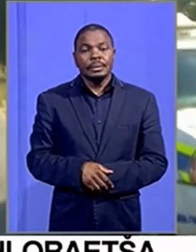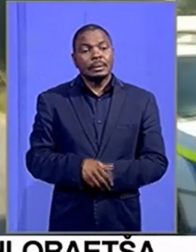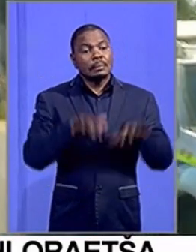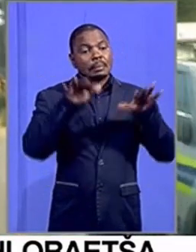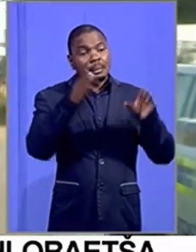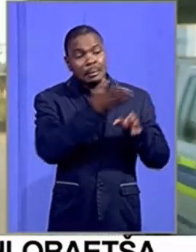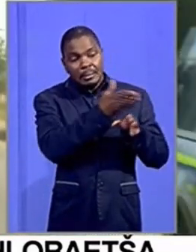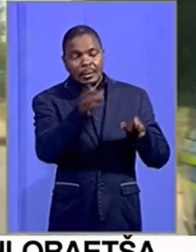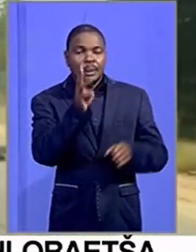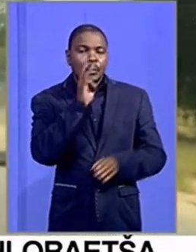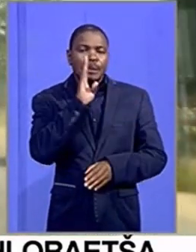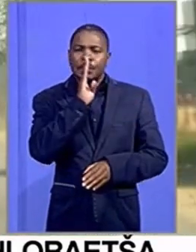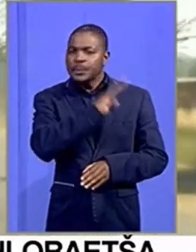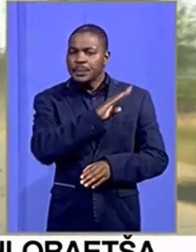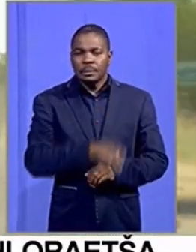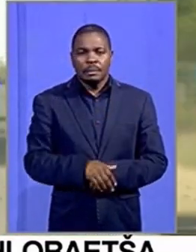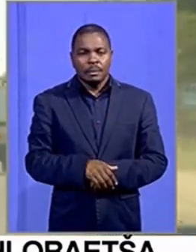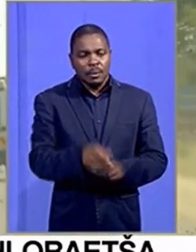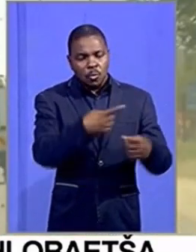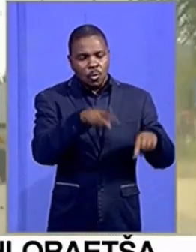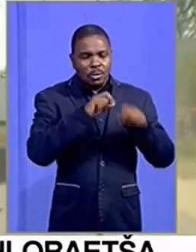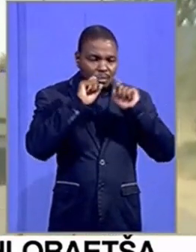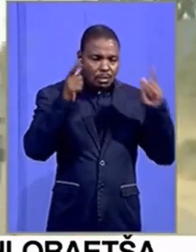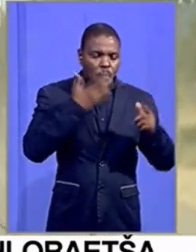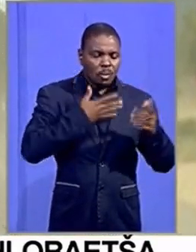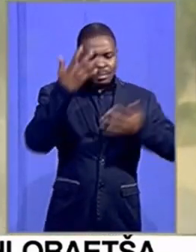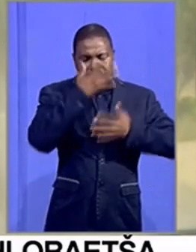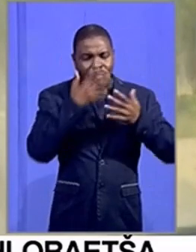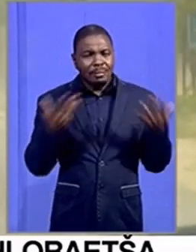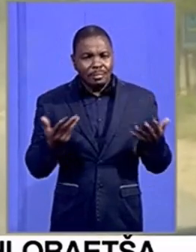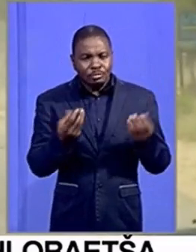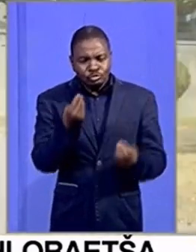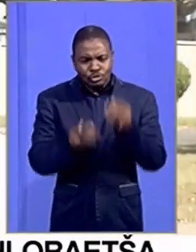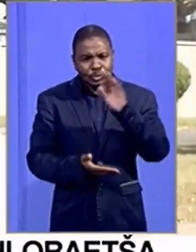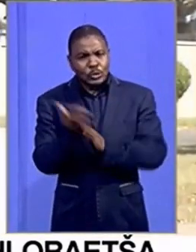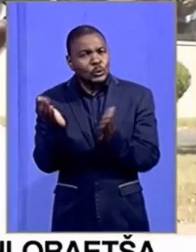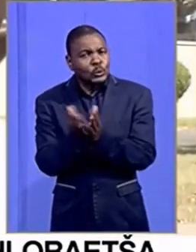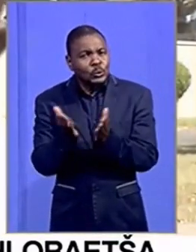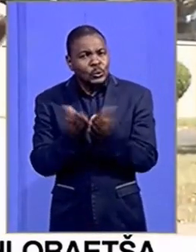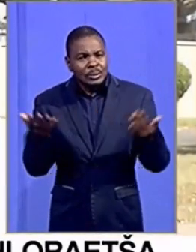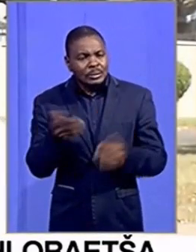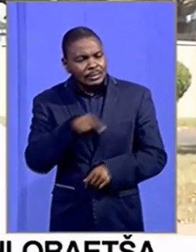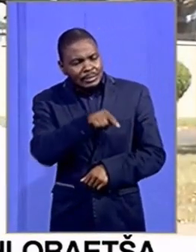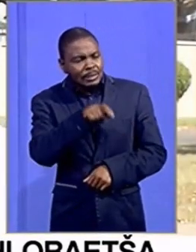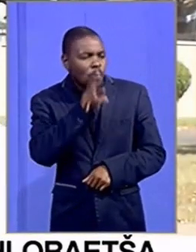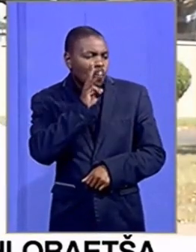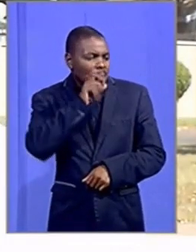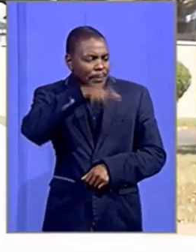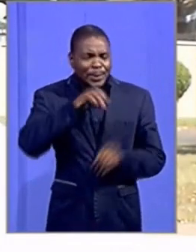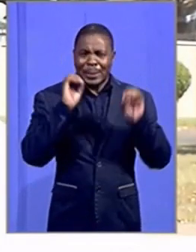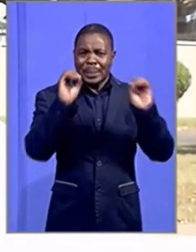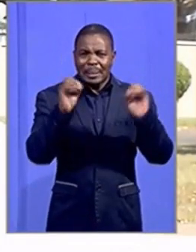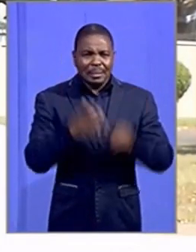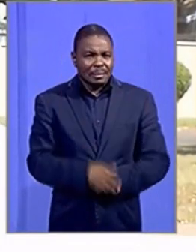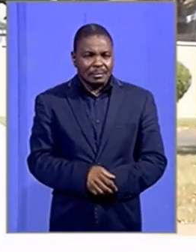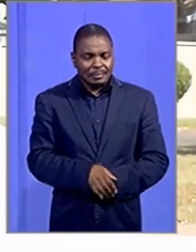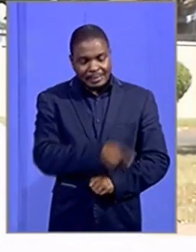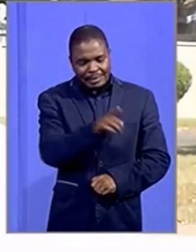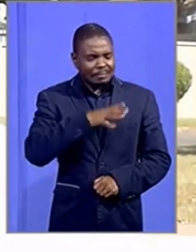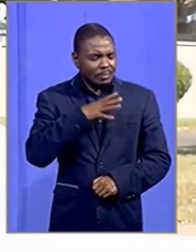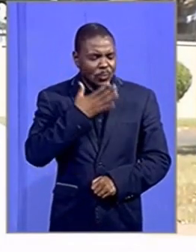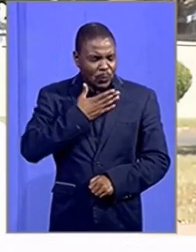that period of time. So they just wake up, they want to bath, kids want to go to school, they find that in taps there's nothing. So they just want water.